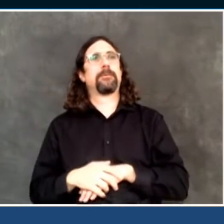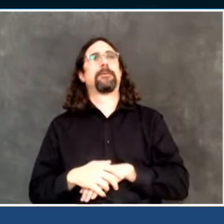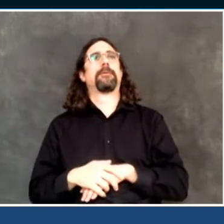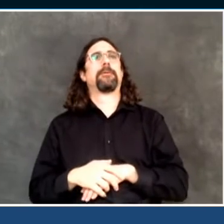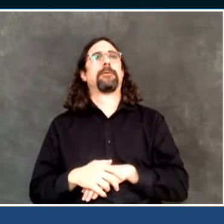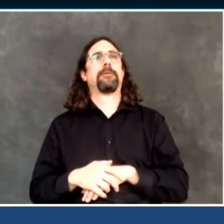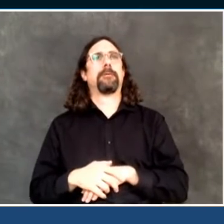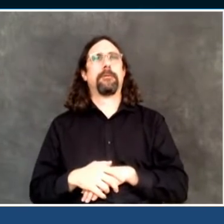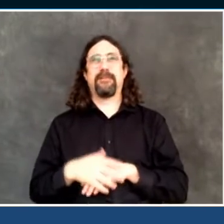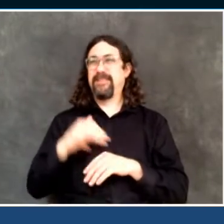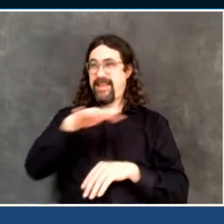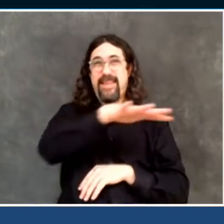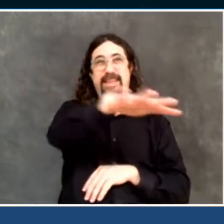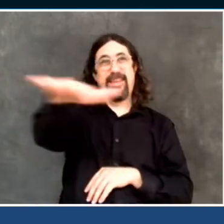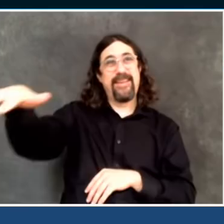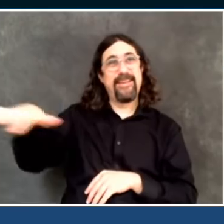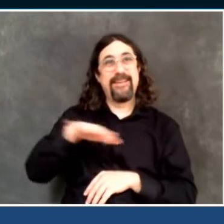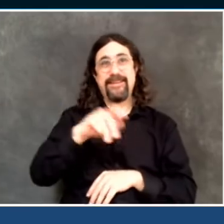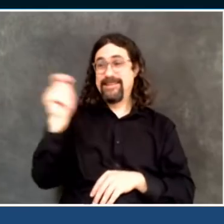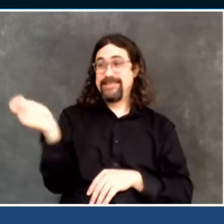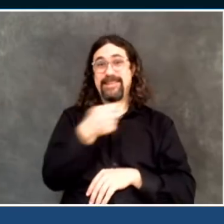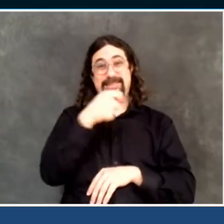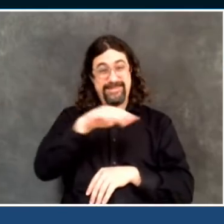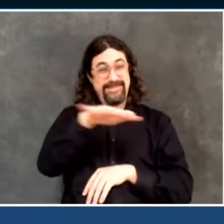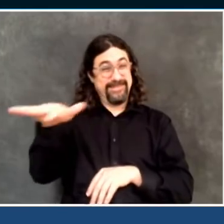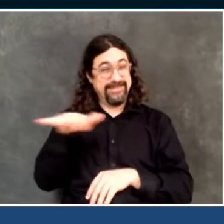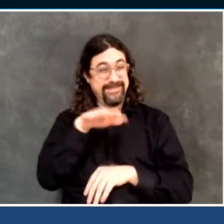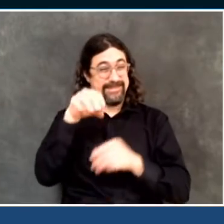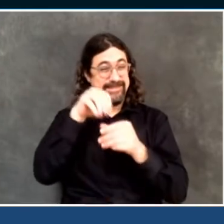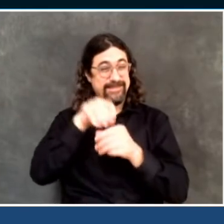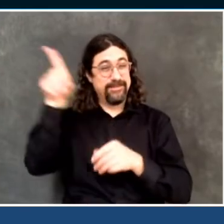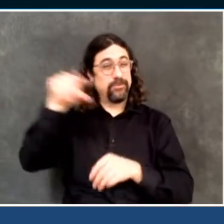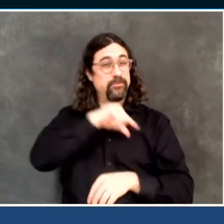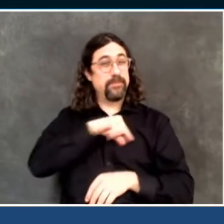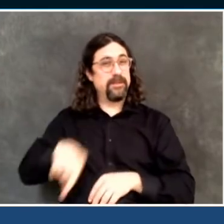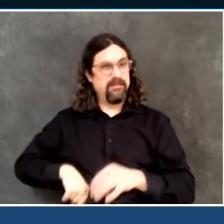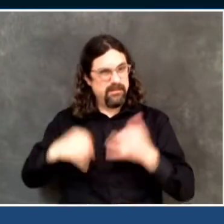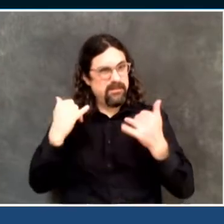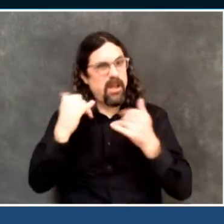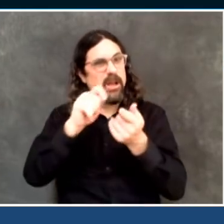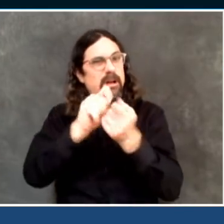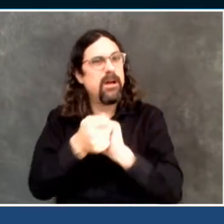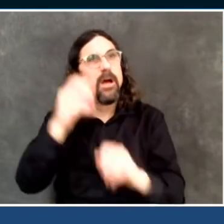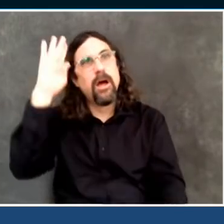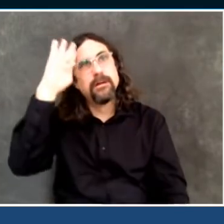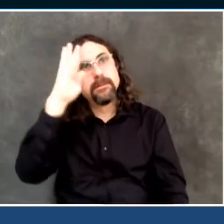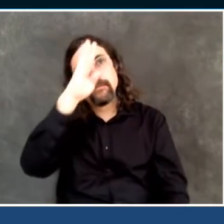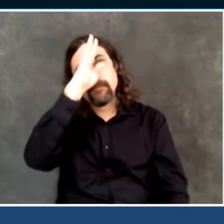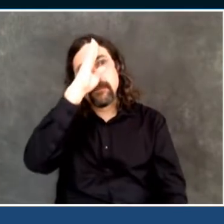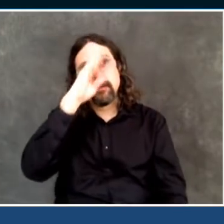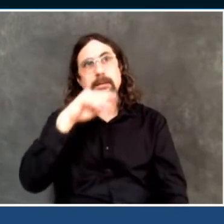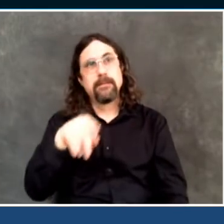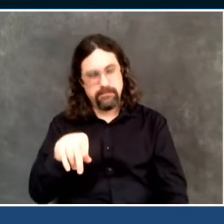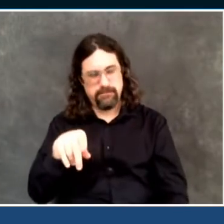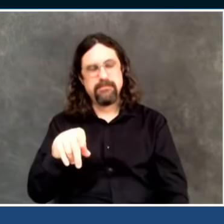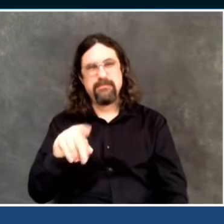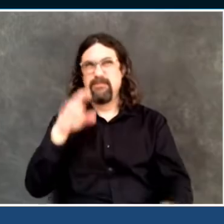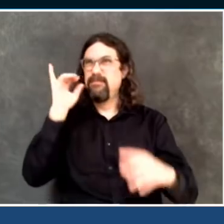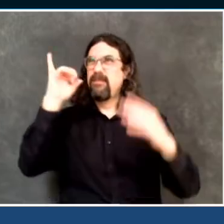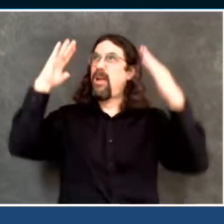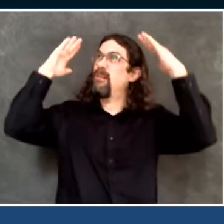facility. We'll start receiving patients this week. We will convert 20 beds in the new facility to ICU